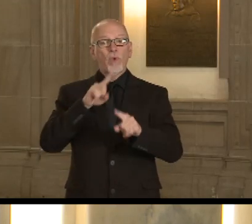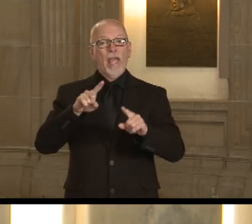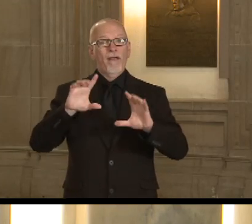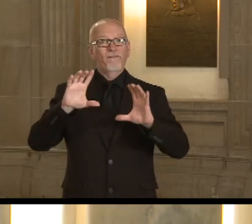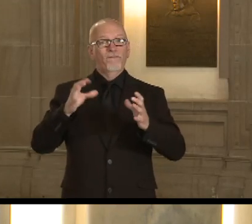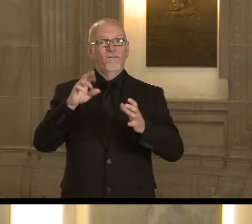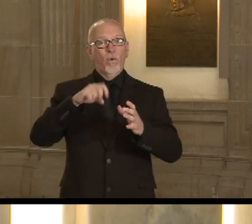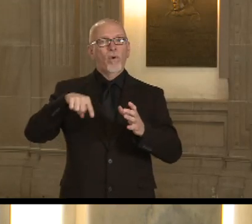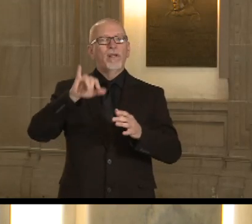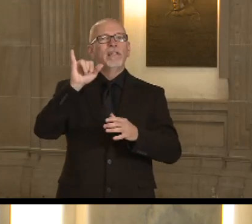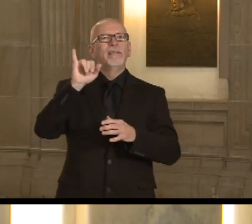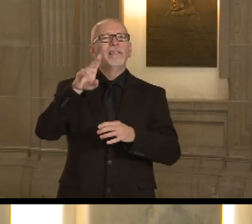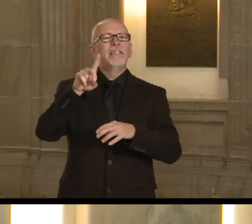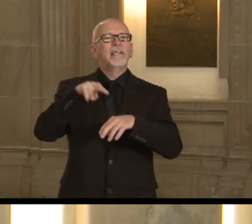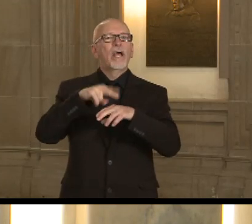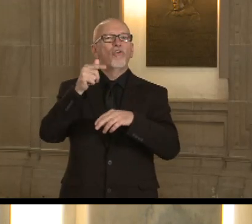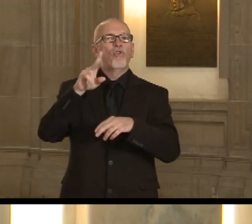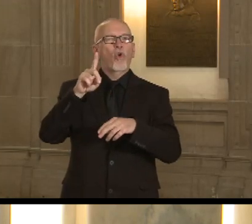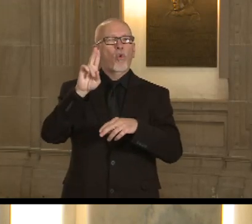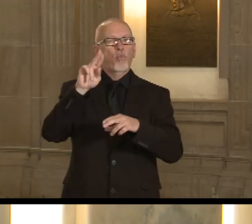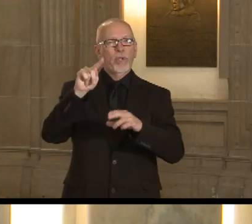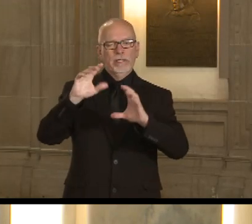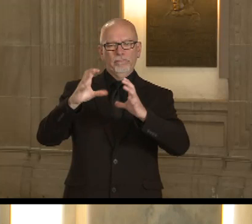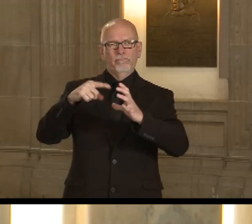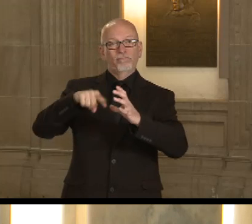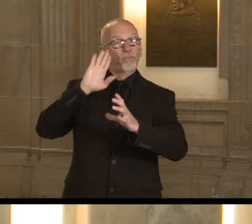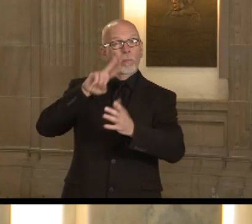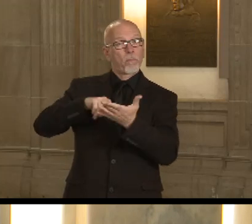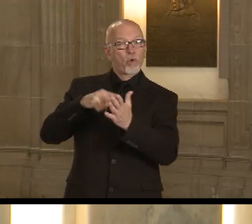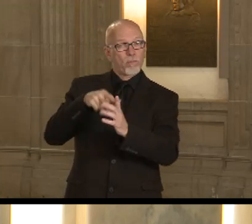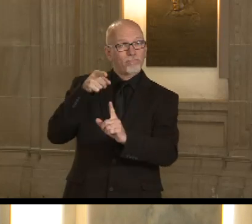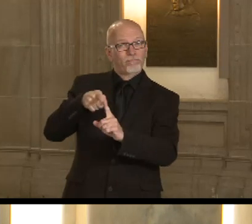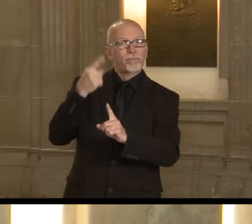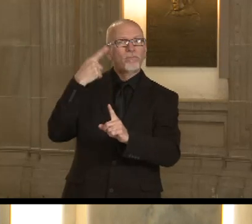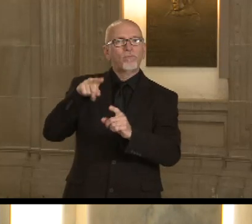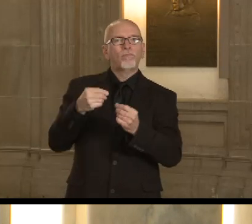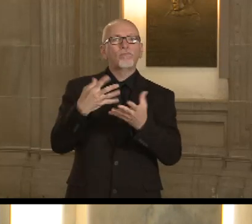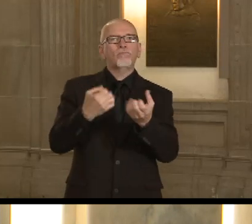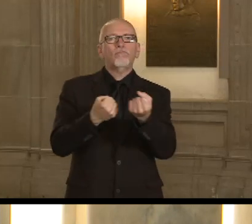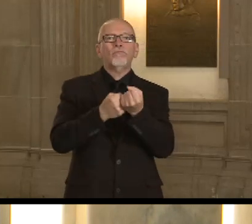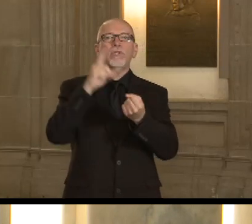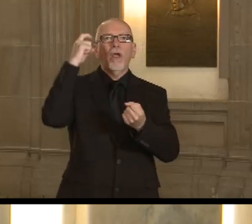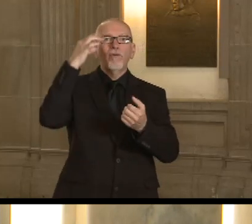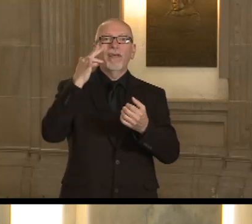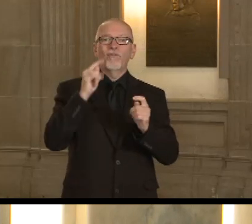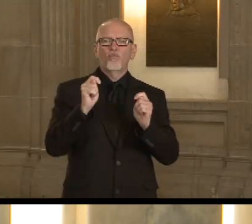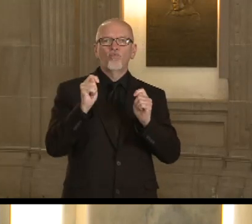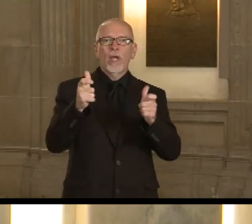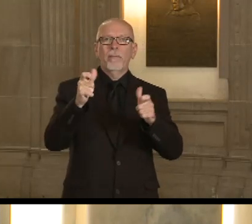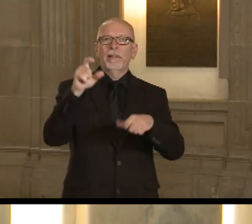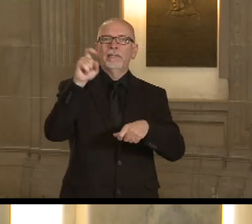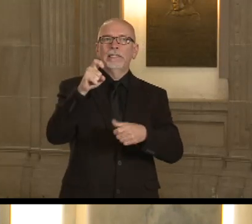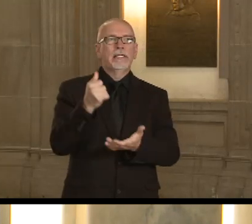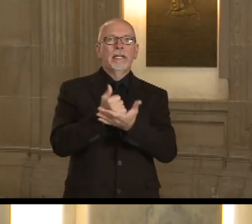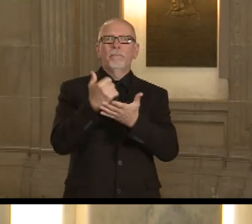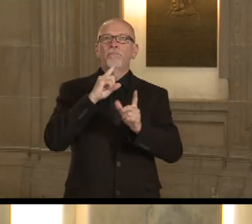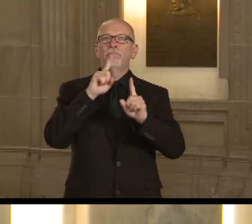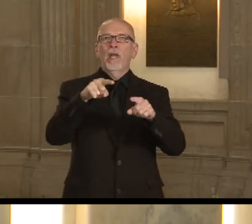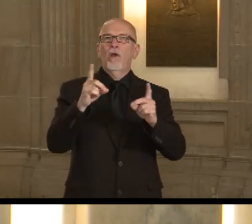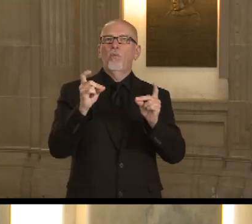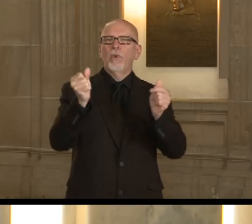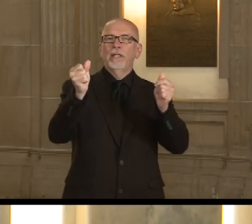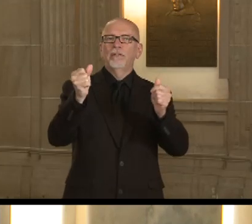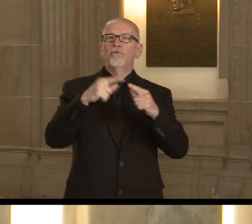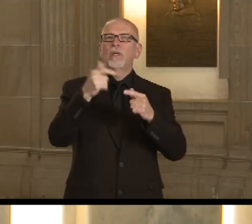an Indiana National Guard unit specifically designated to provide the governor with a rapid capability to respond